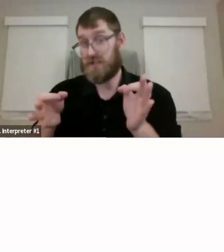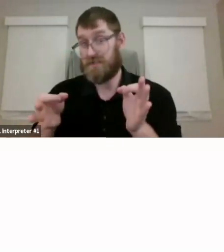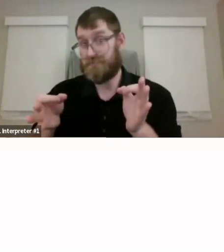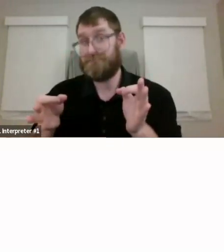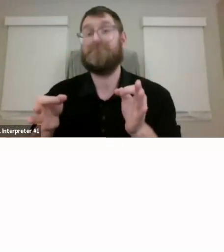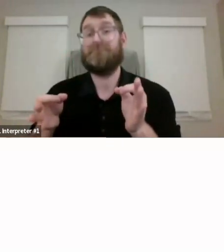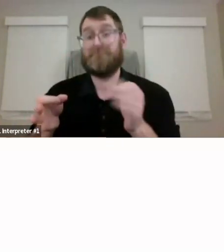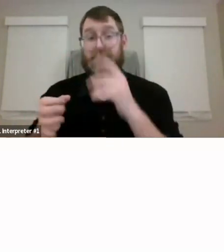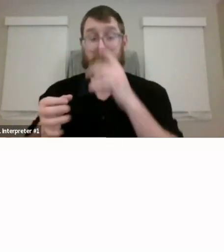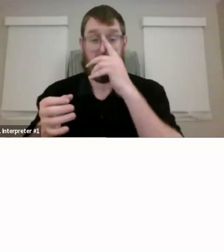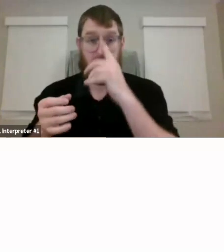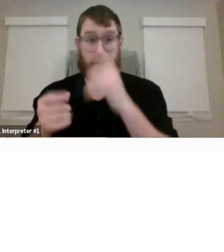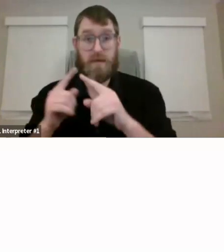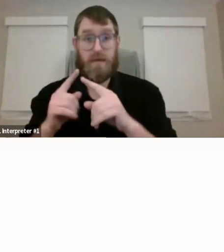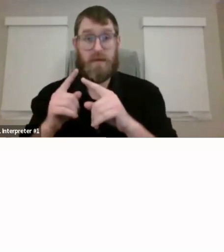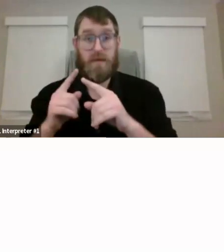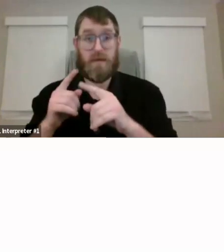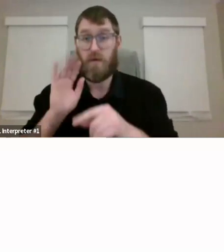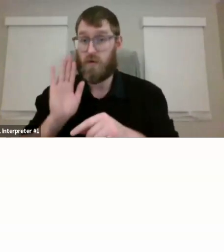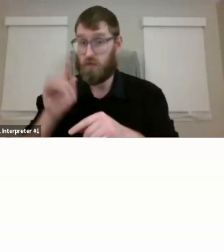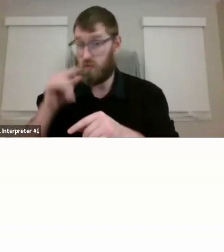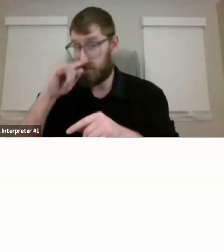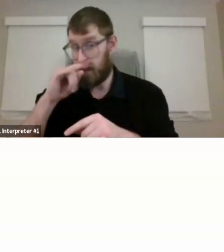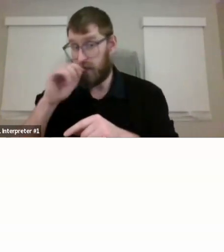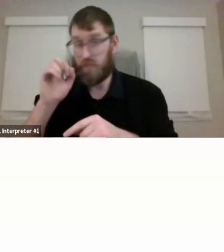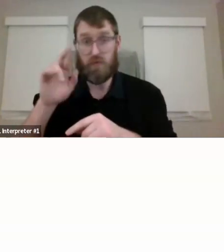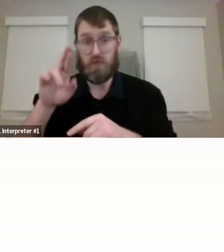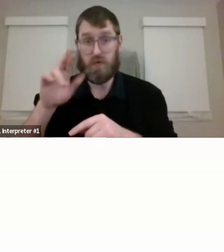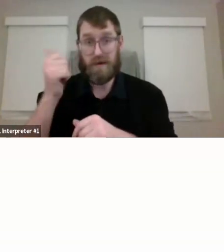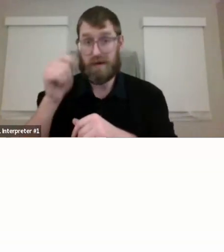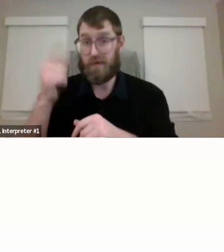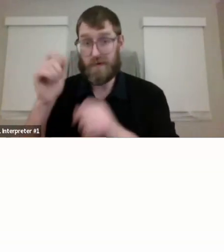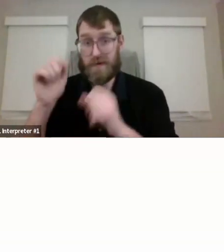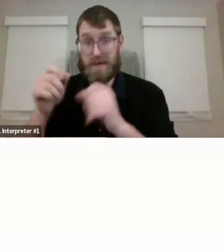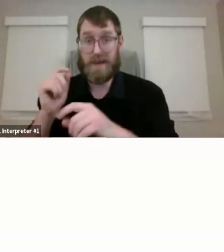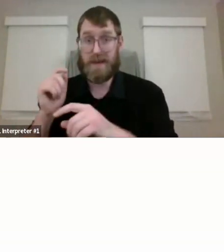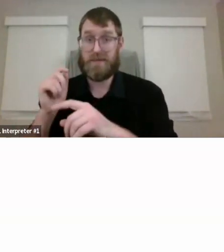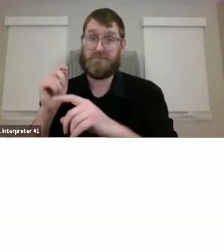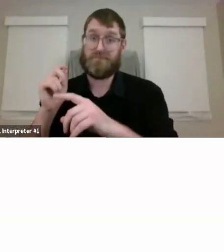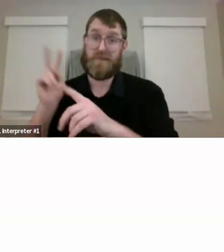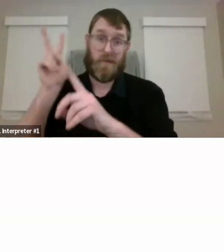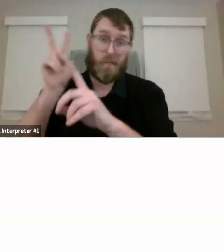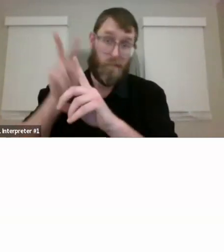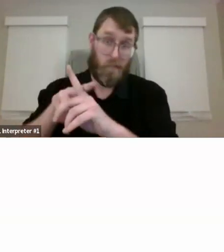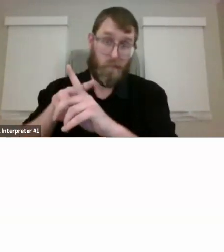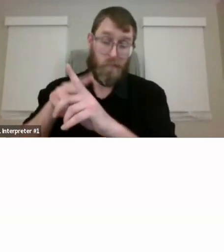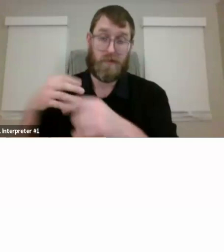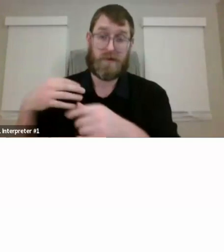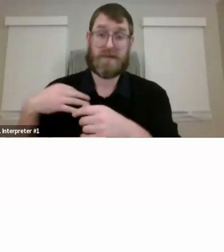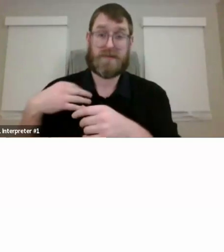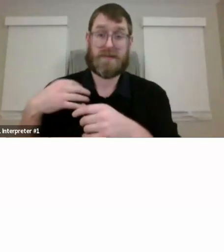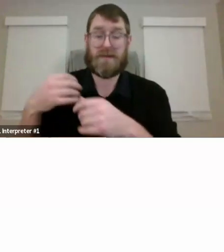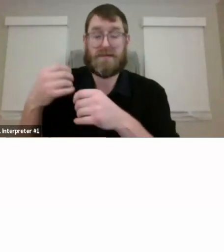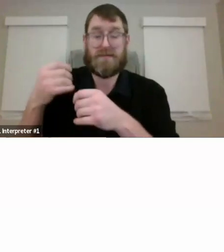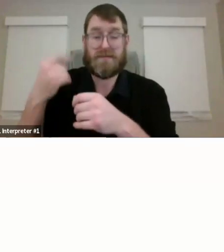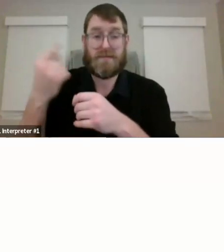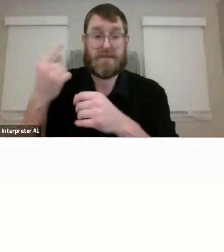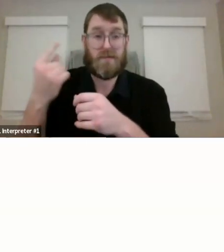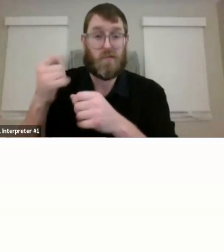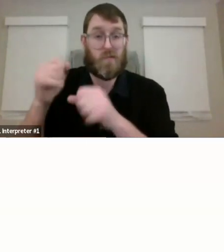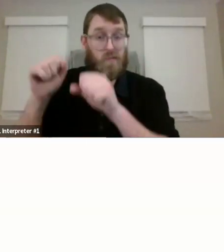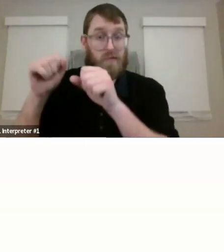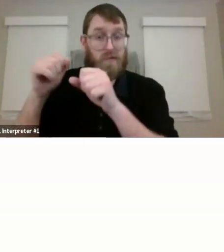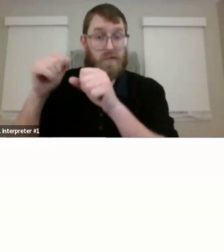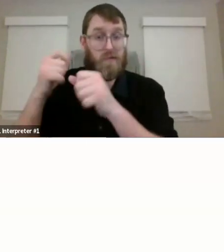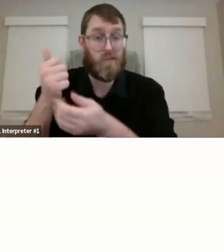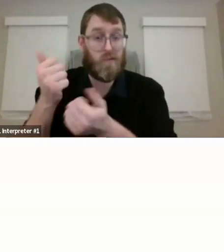where your child or anybody can appoint an agent to be able to make their decisions if they're unable or unwilling to. So